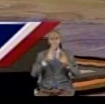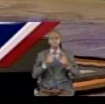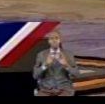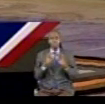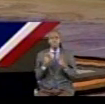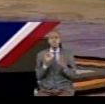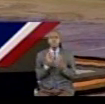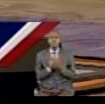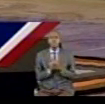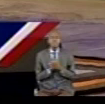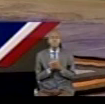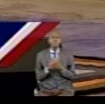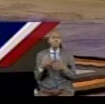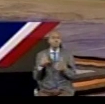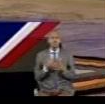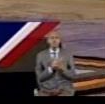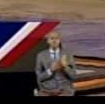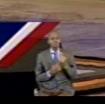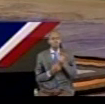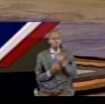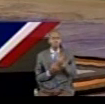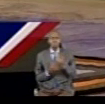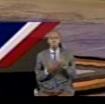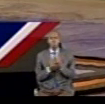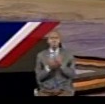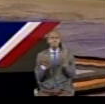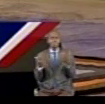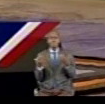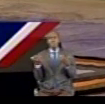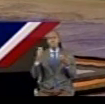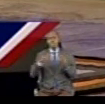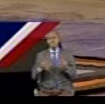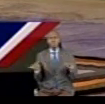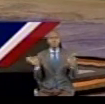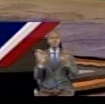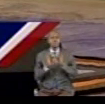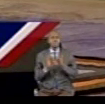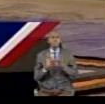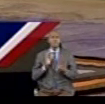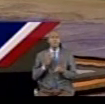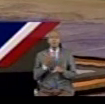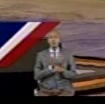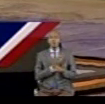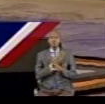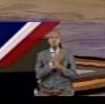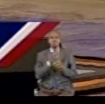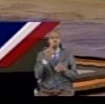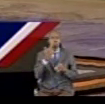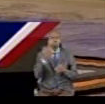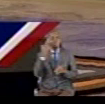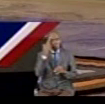manifest unnecessarily. Our causeless panic with